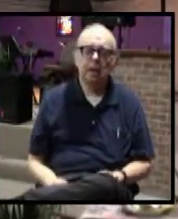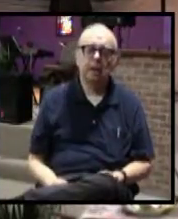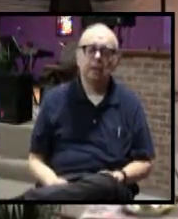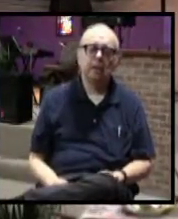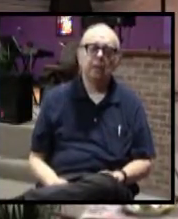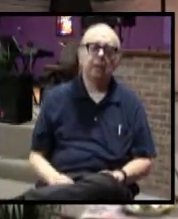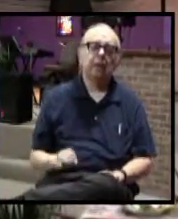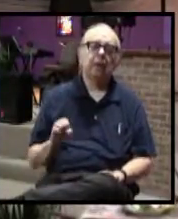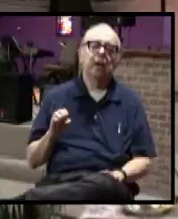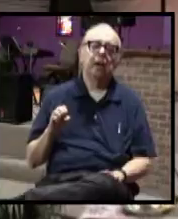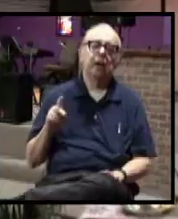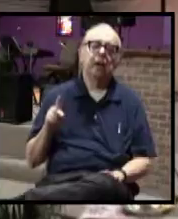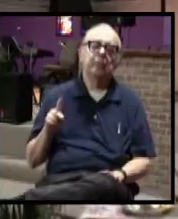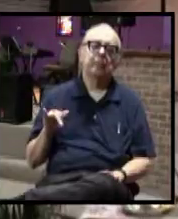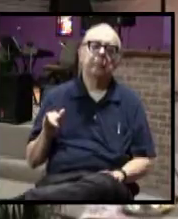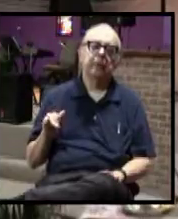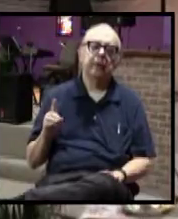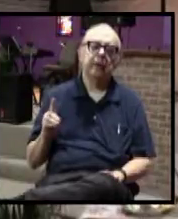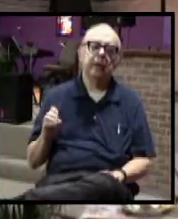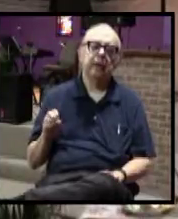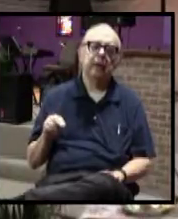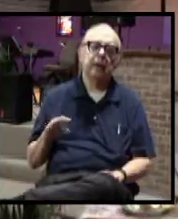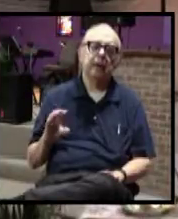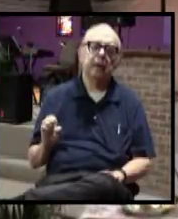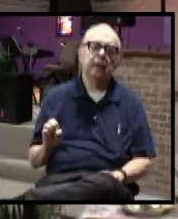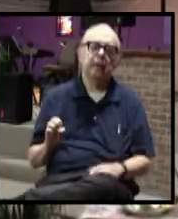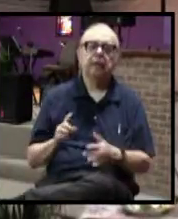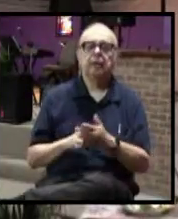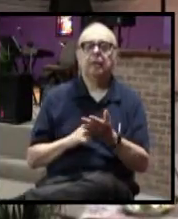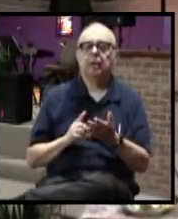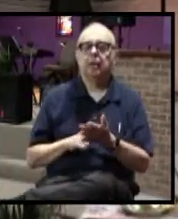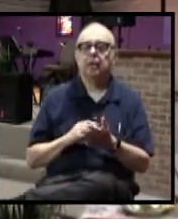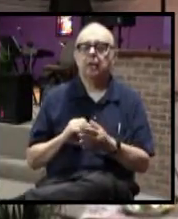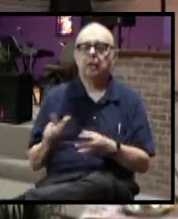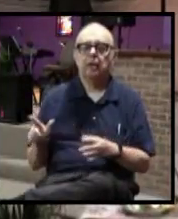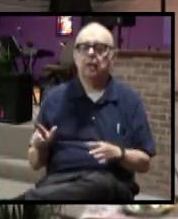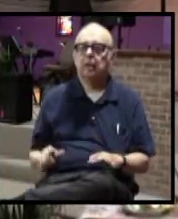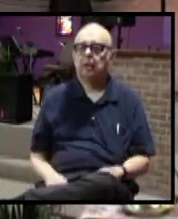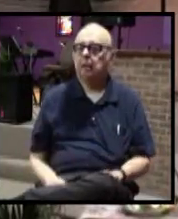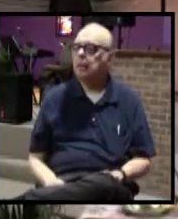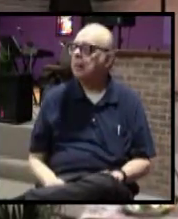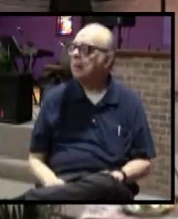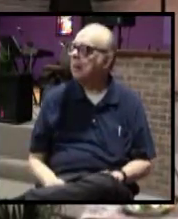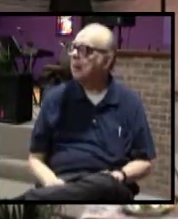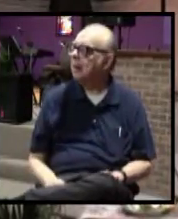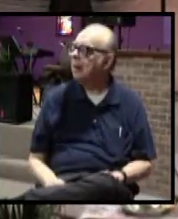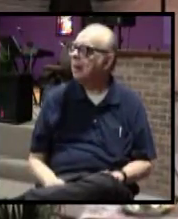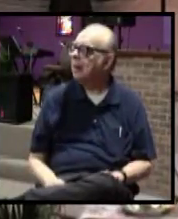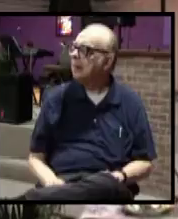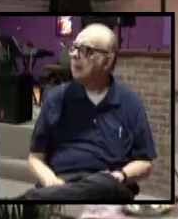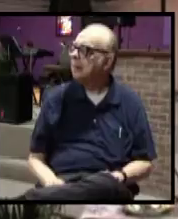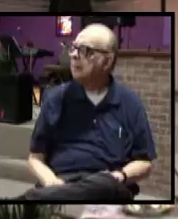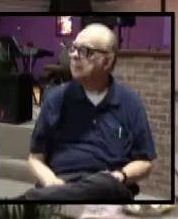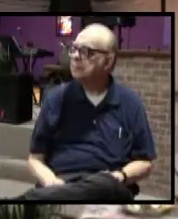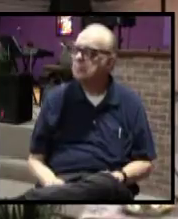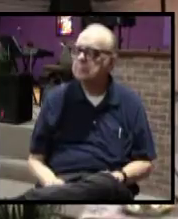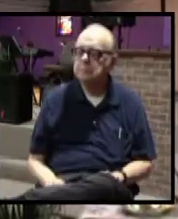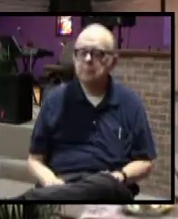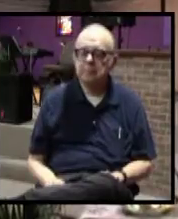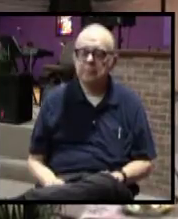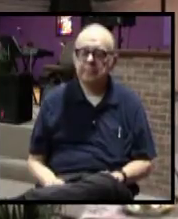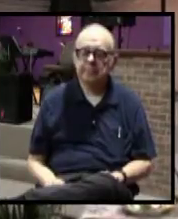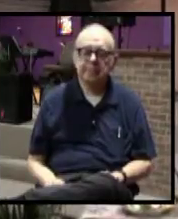It's an epidemic. All over. Sometimes, yes. Y'all scratching now, I know.